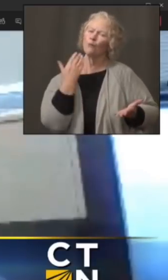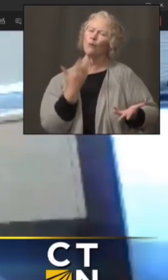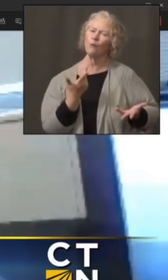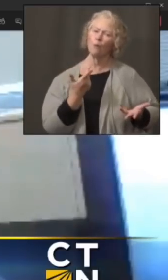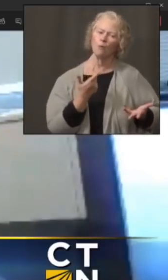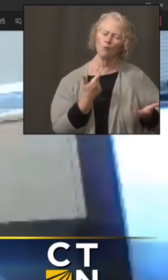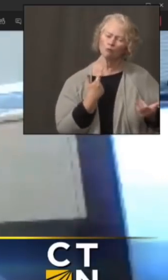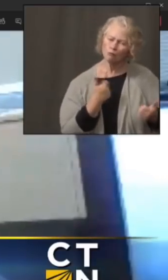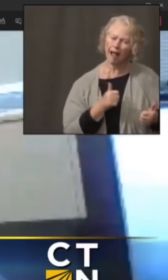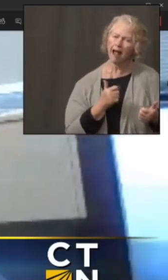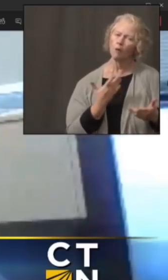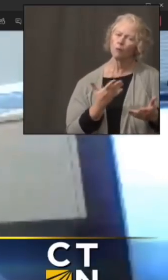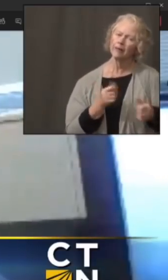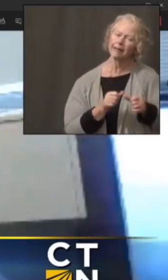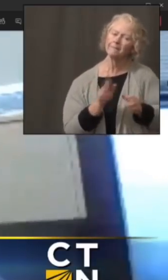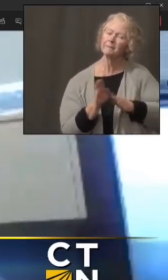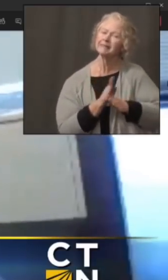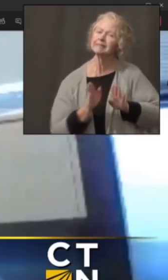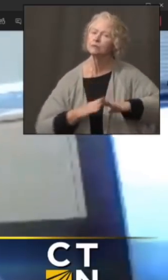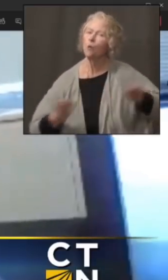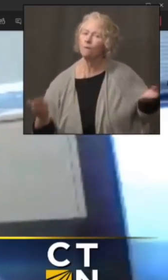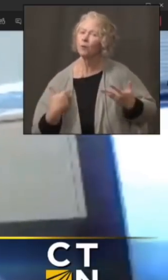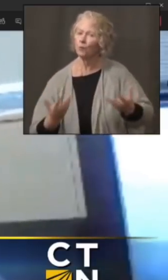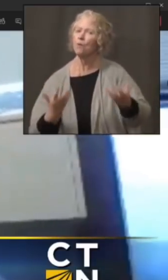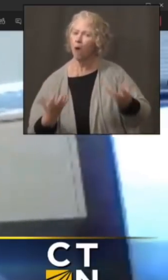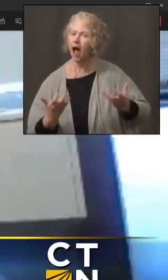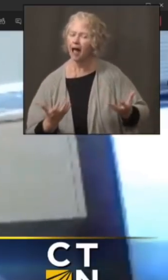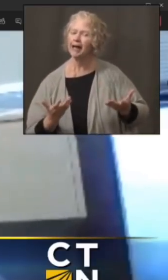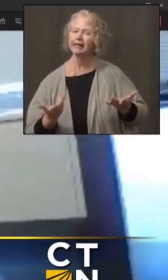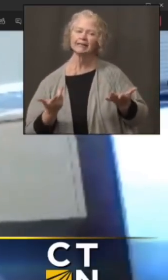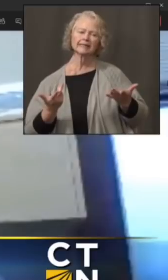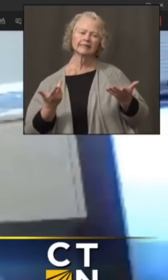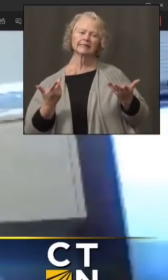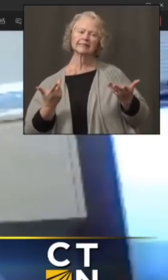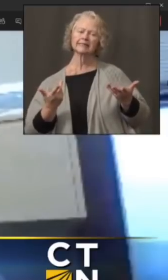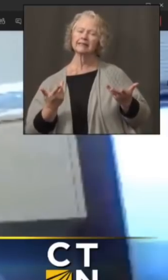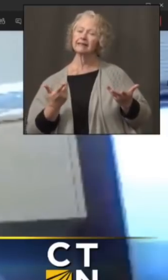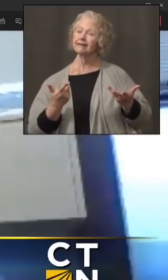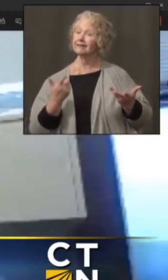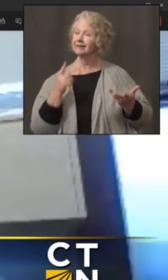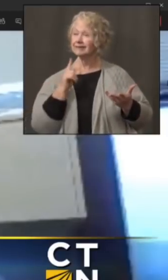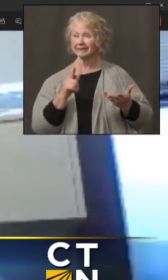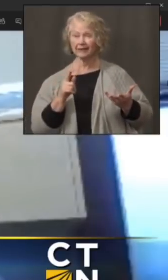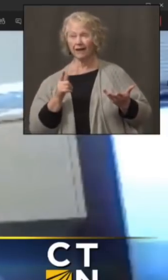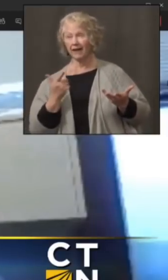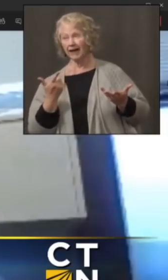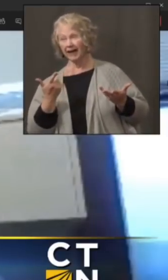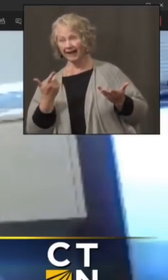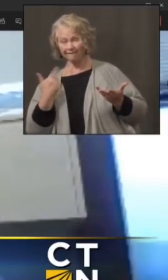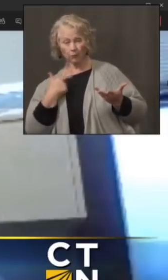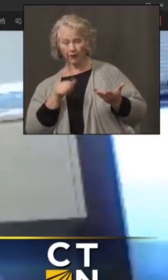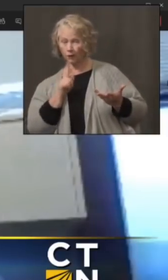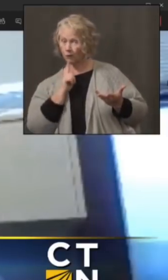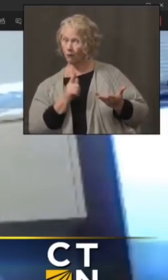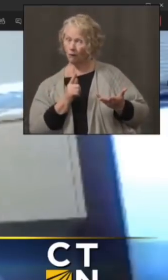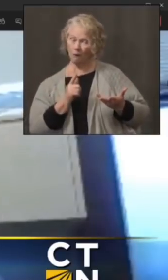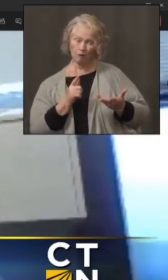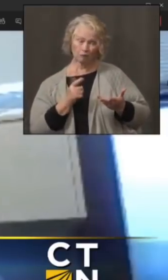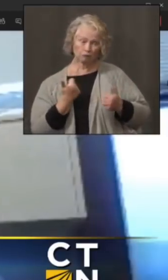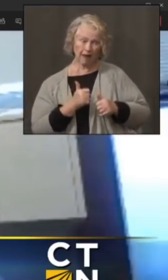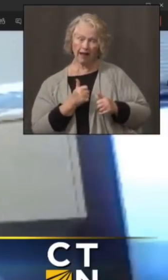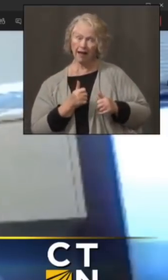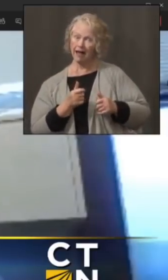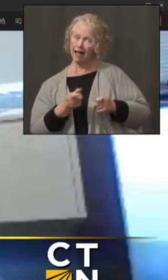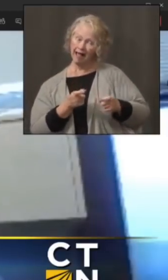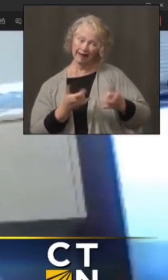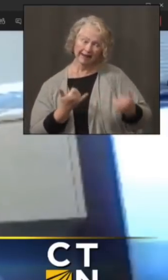to keep them open entirely, not entirely, but partially. If we don't do something now, we're going to pay the price later and maybe have to